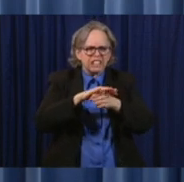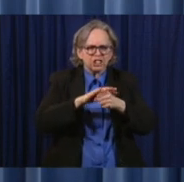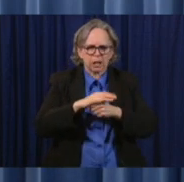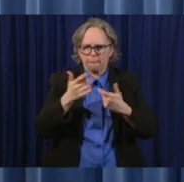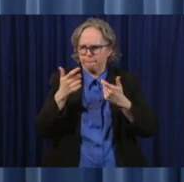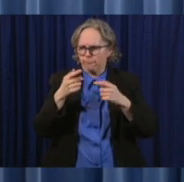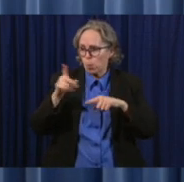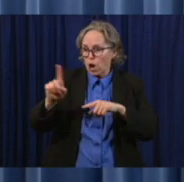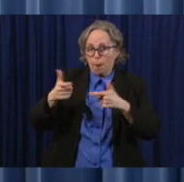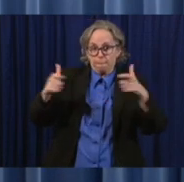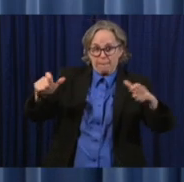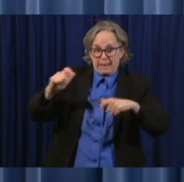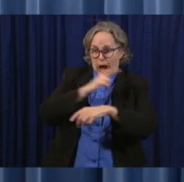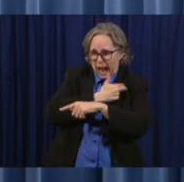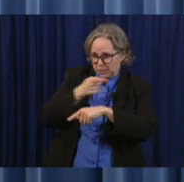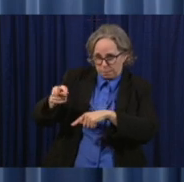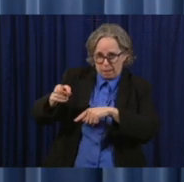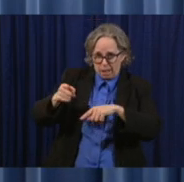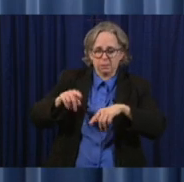plan,